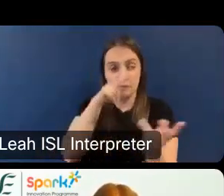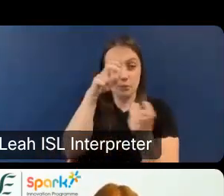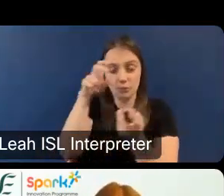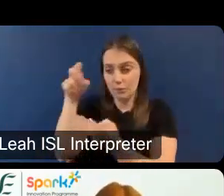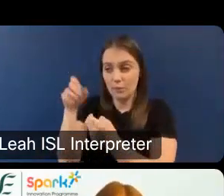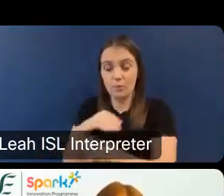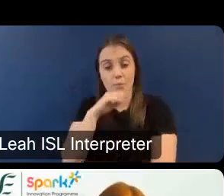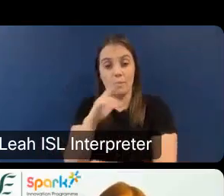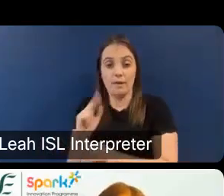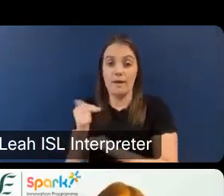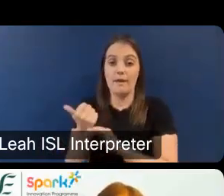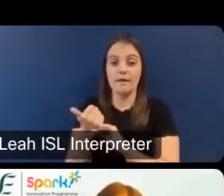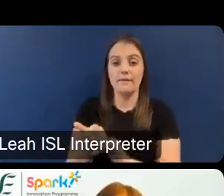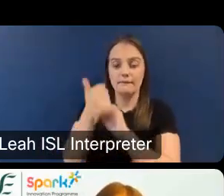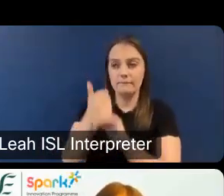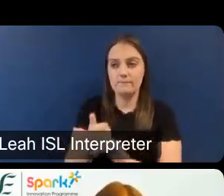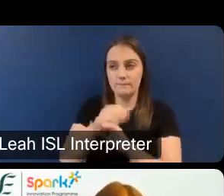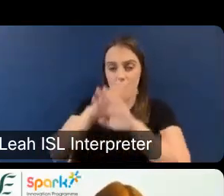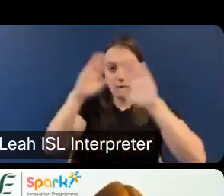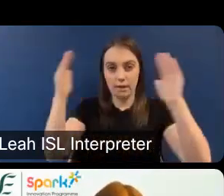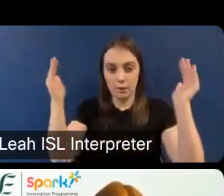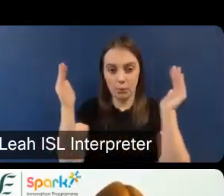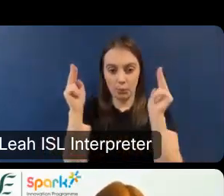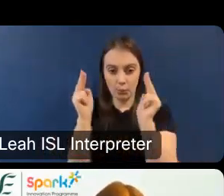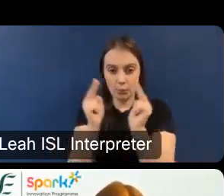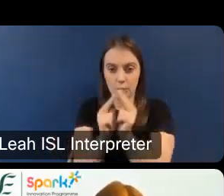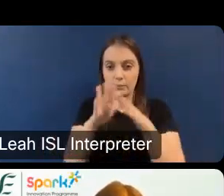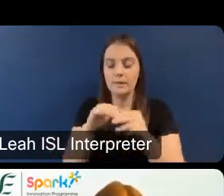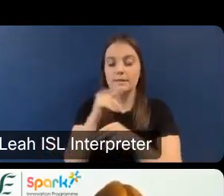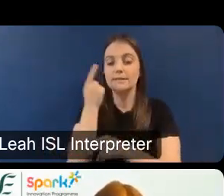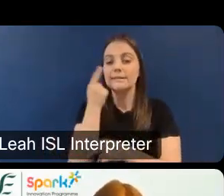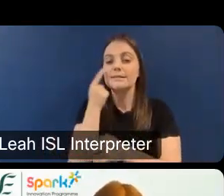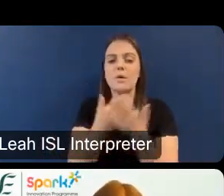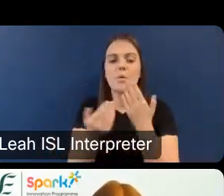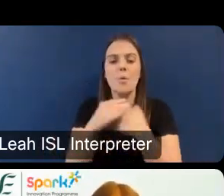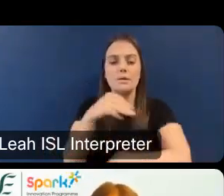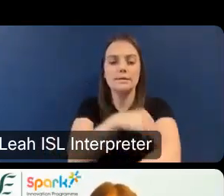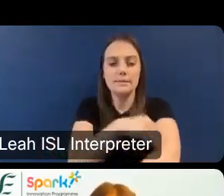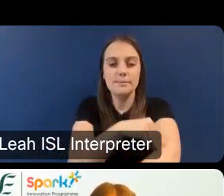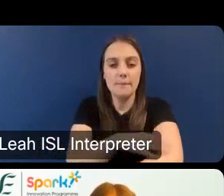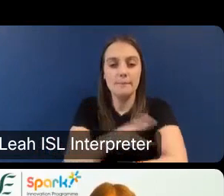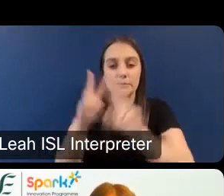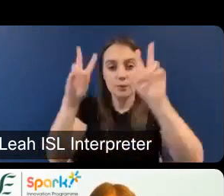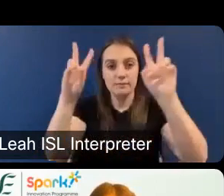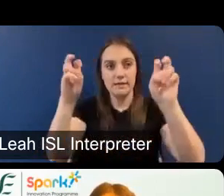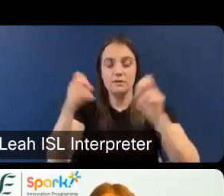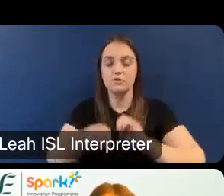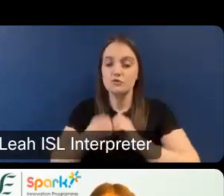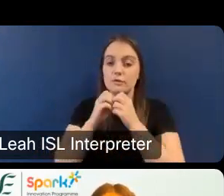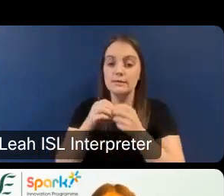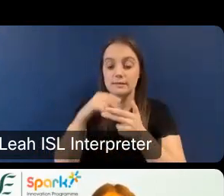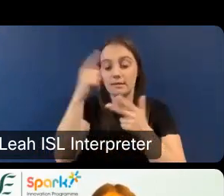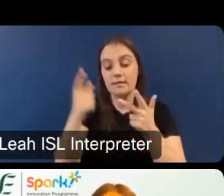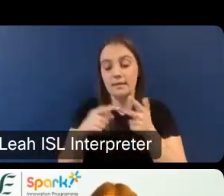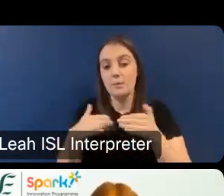basic laser focused view of what problem are we trying to solve, and we gain a definition. So therefore we can then move on to